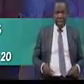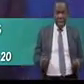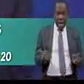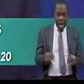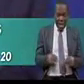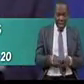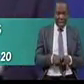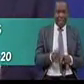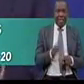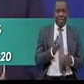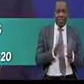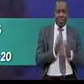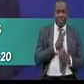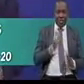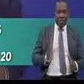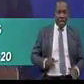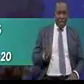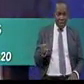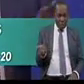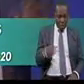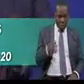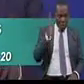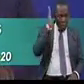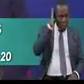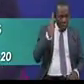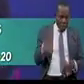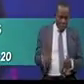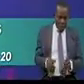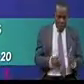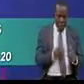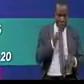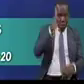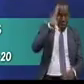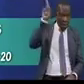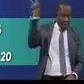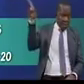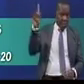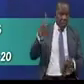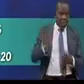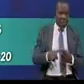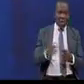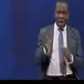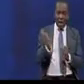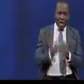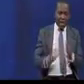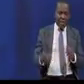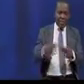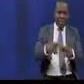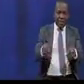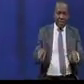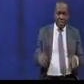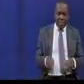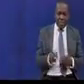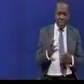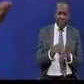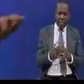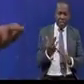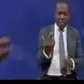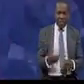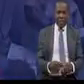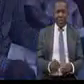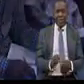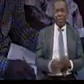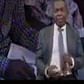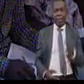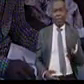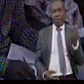to the regions beyond. We're looking at number three here. Number three is